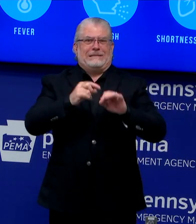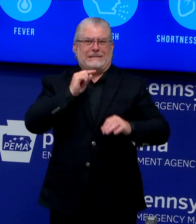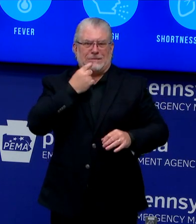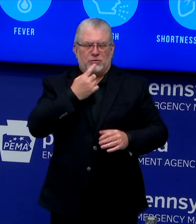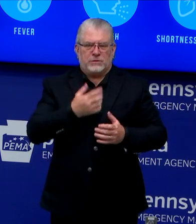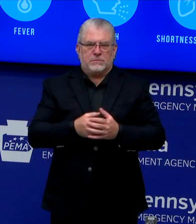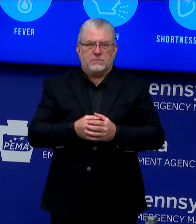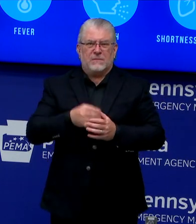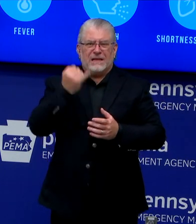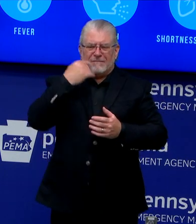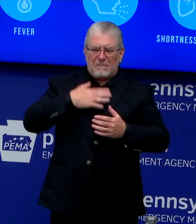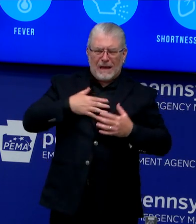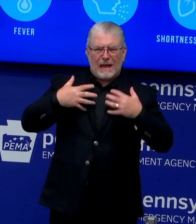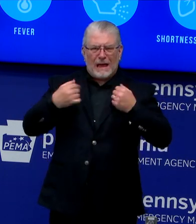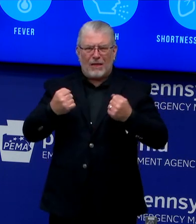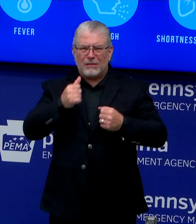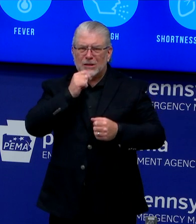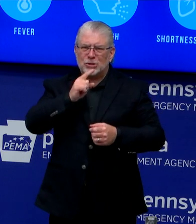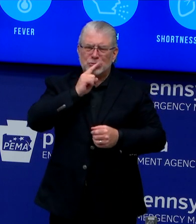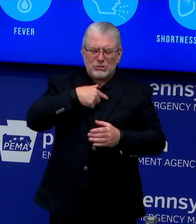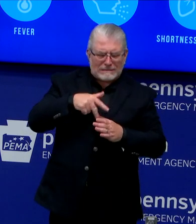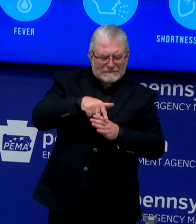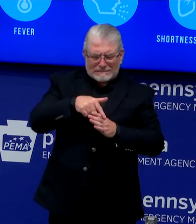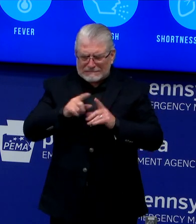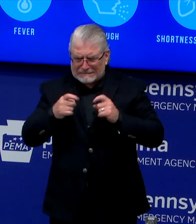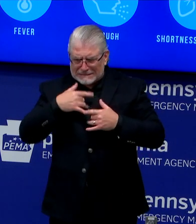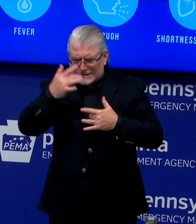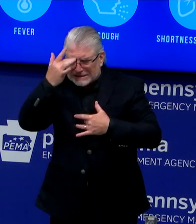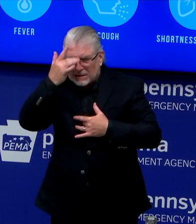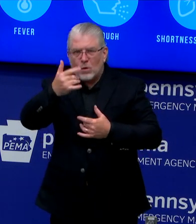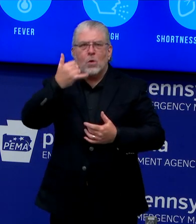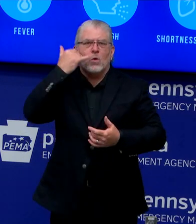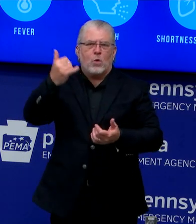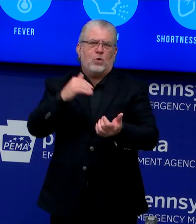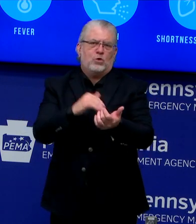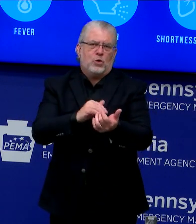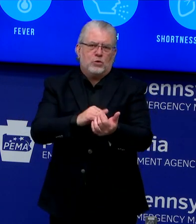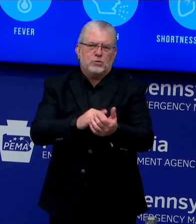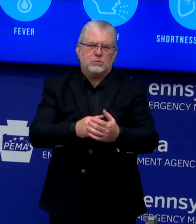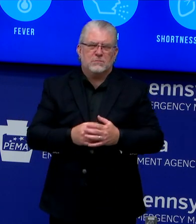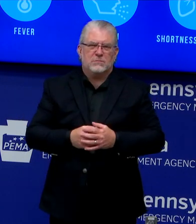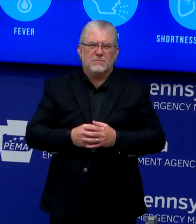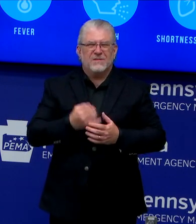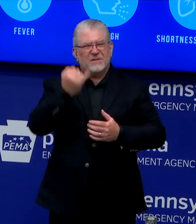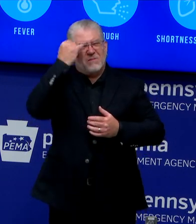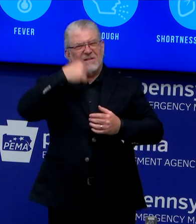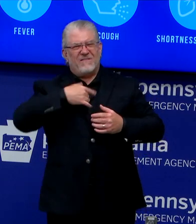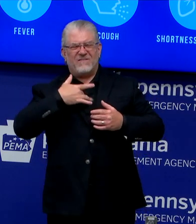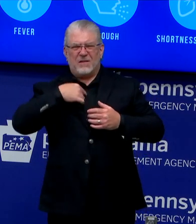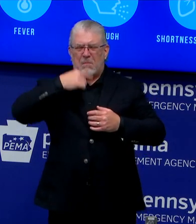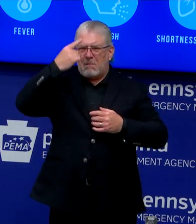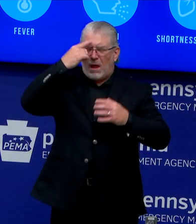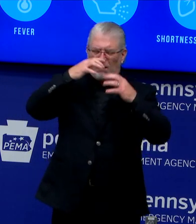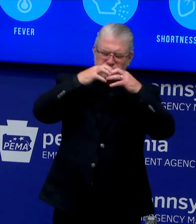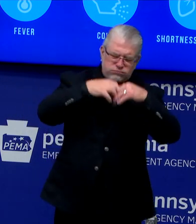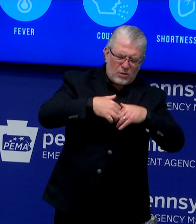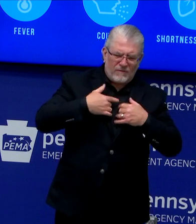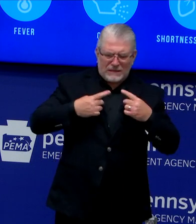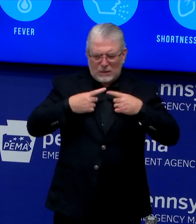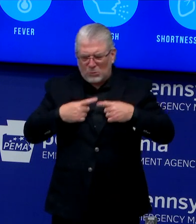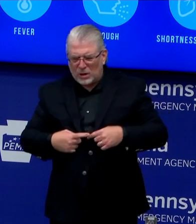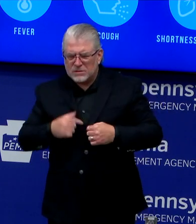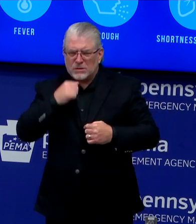if you need mental health resources because you or someone you know is experiencing a mental health crisis, please